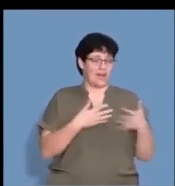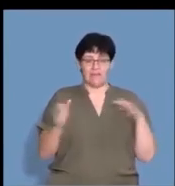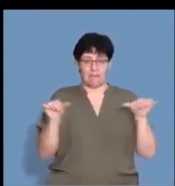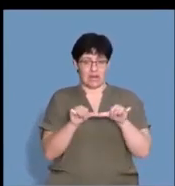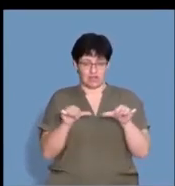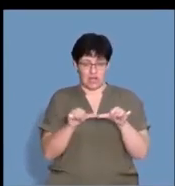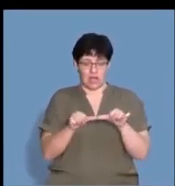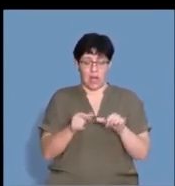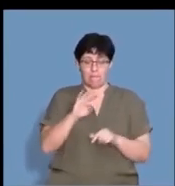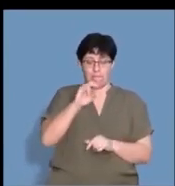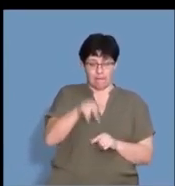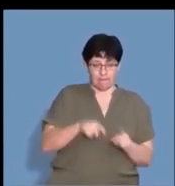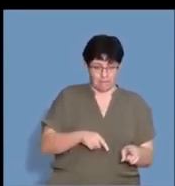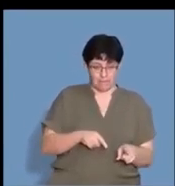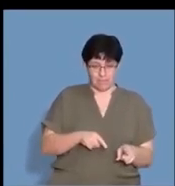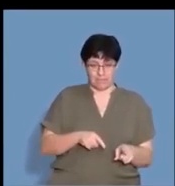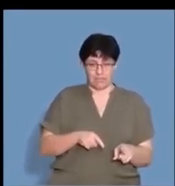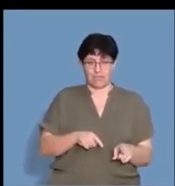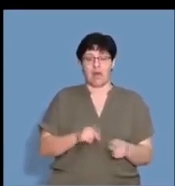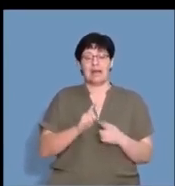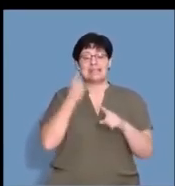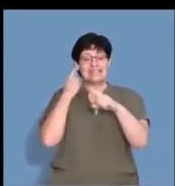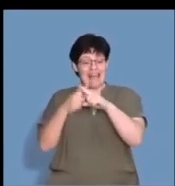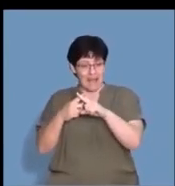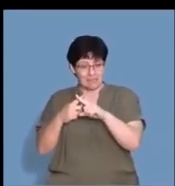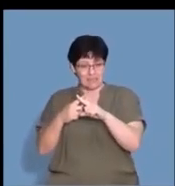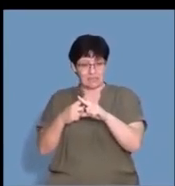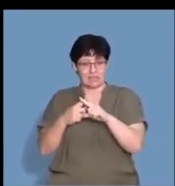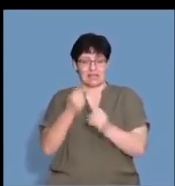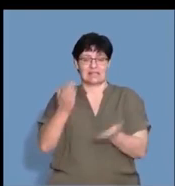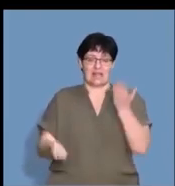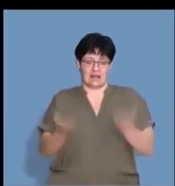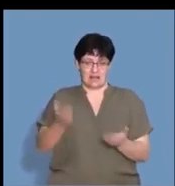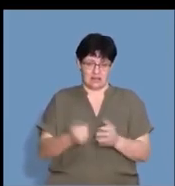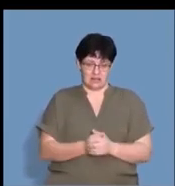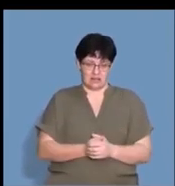measured on your map and you're going to be multiplying by the scale.